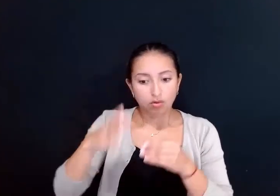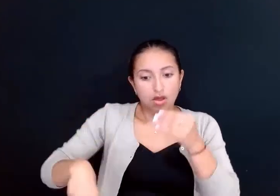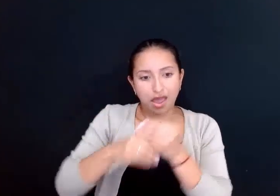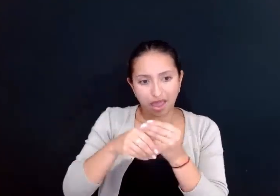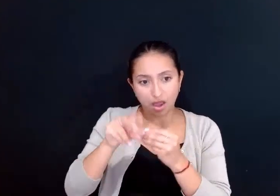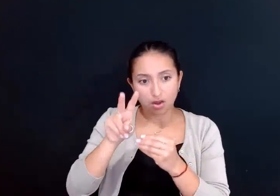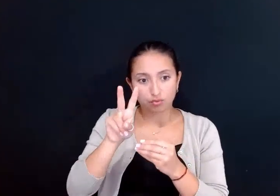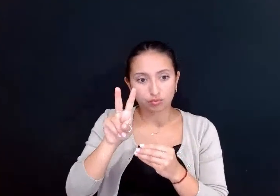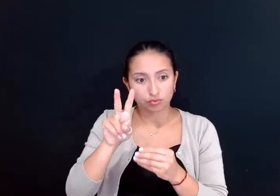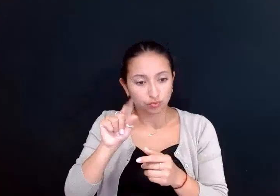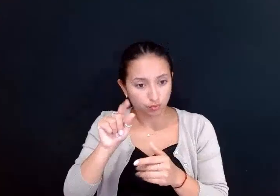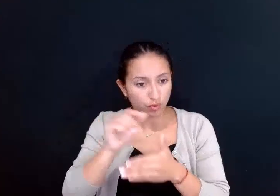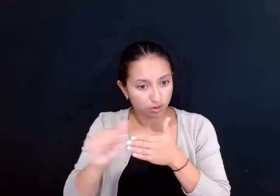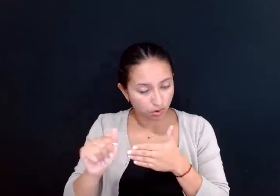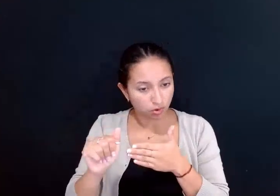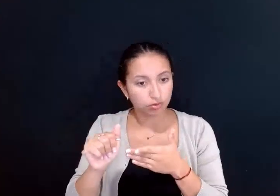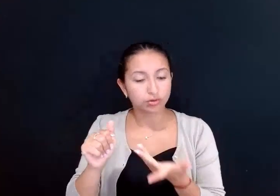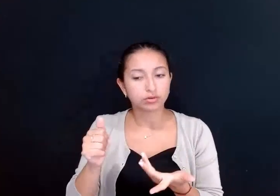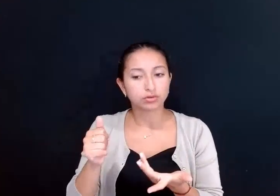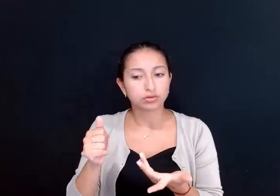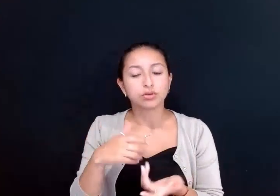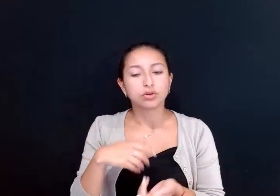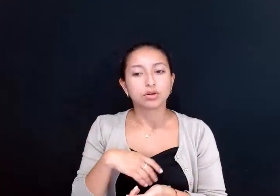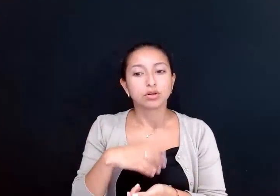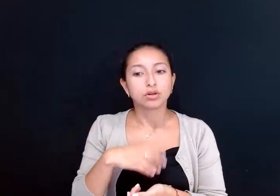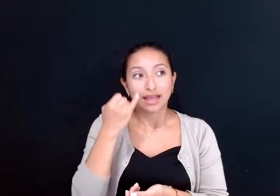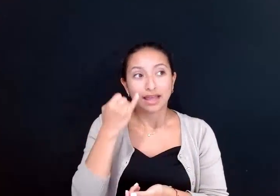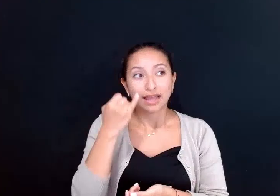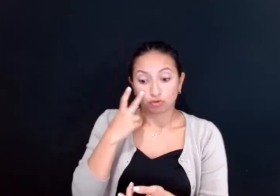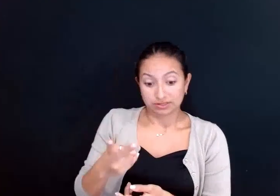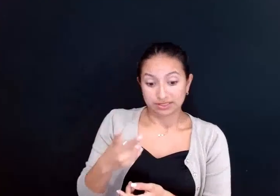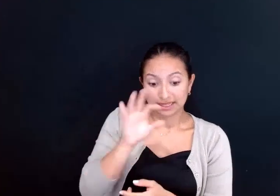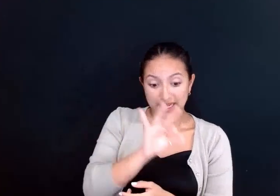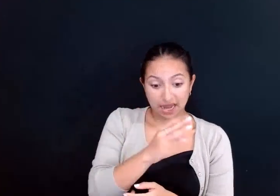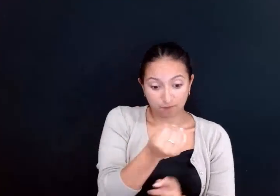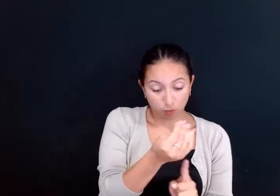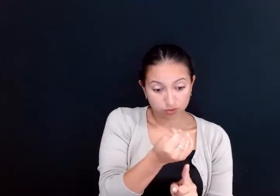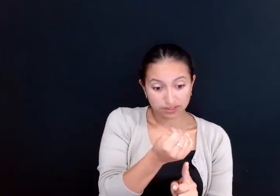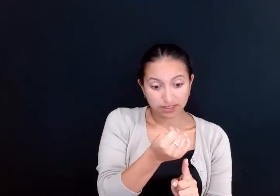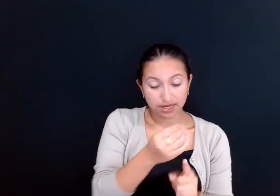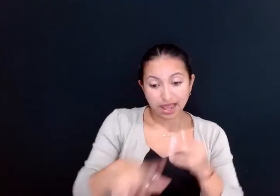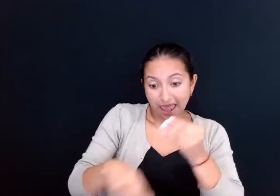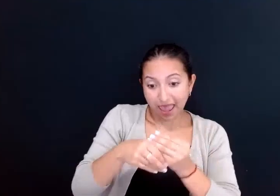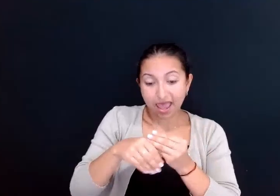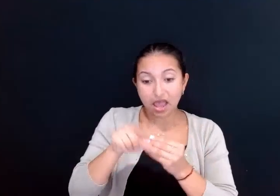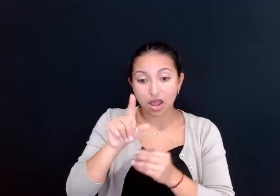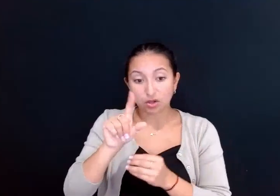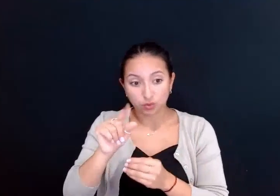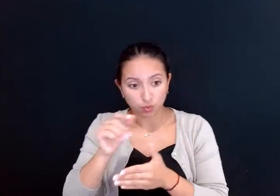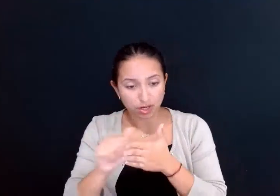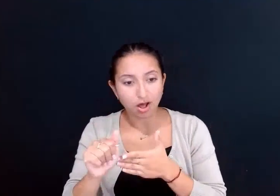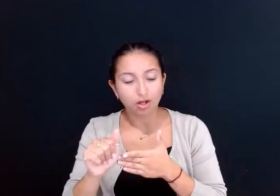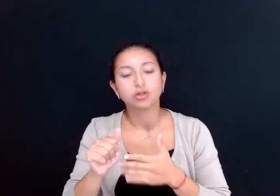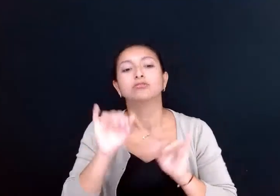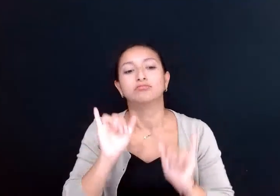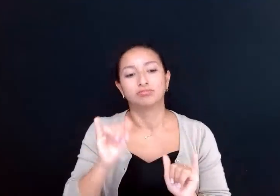Okay. Yeah. Oh, Yeah, see, yeah. I So know. if it's 914 and then the $20, then we know that they're getting both